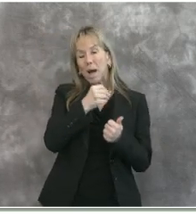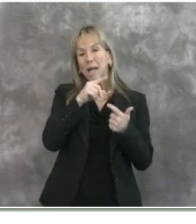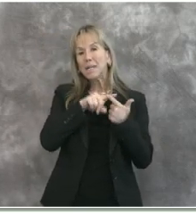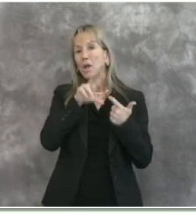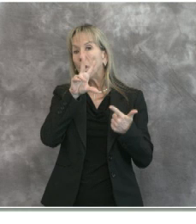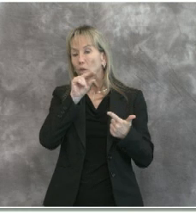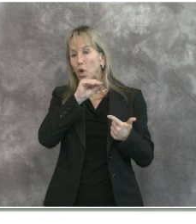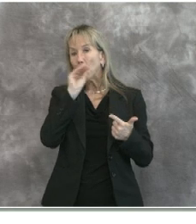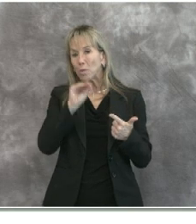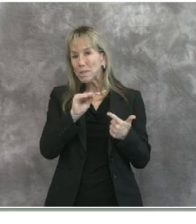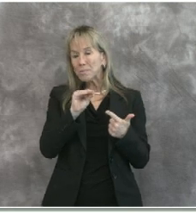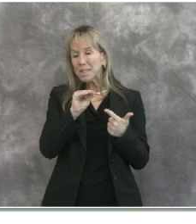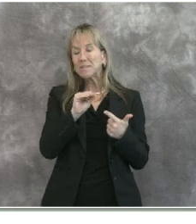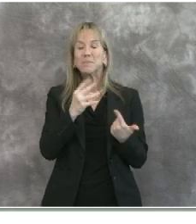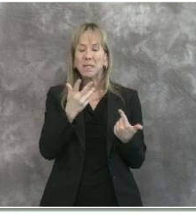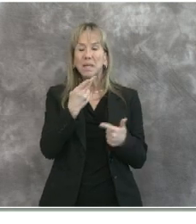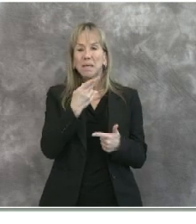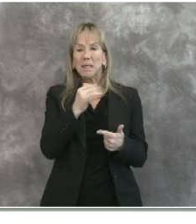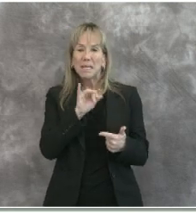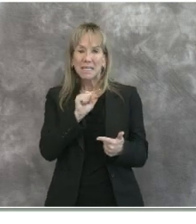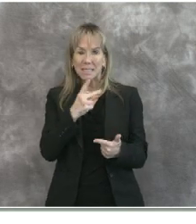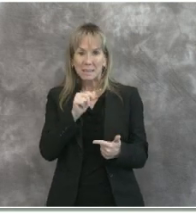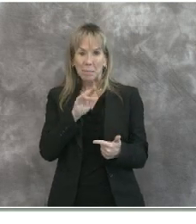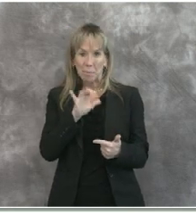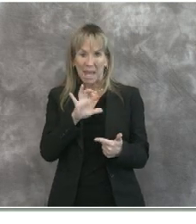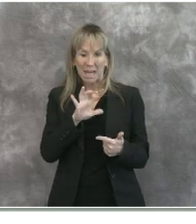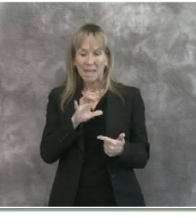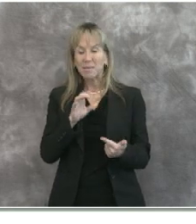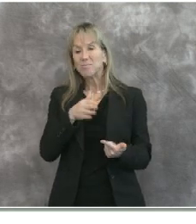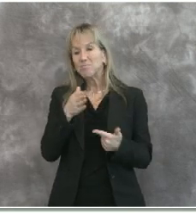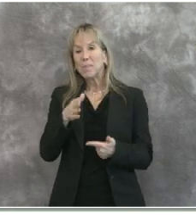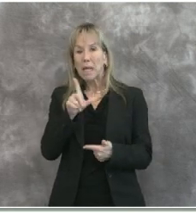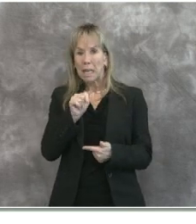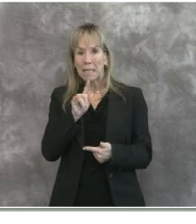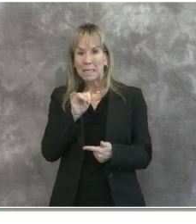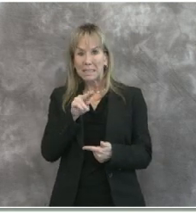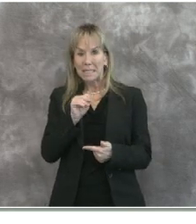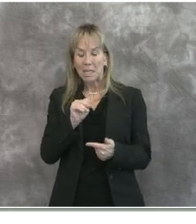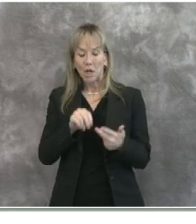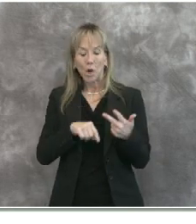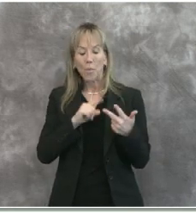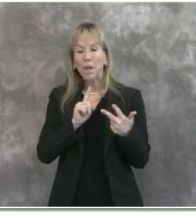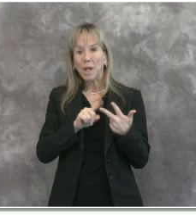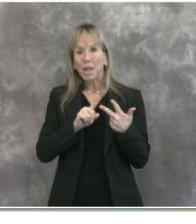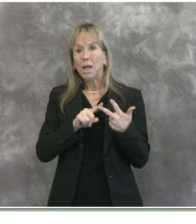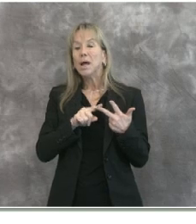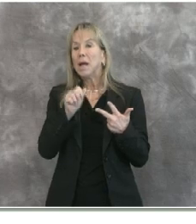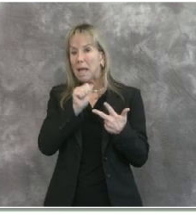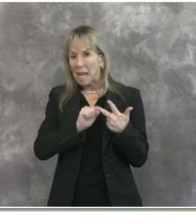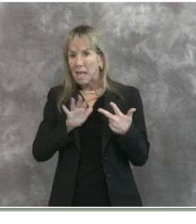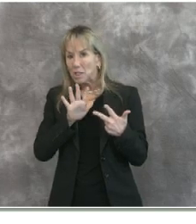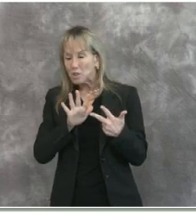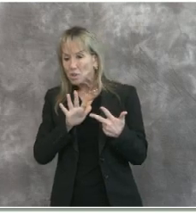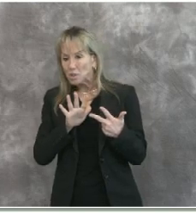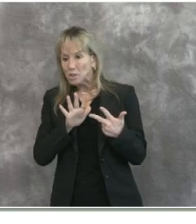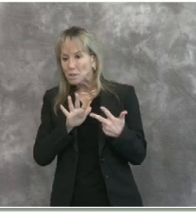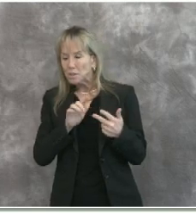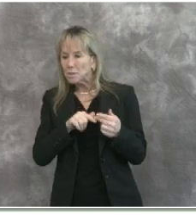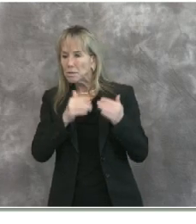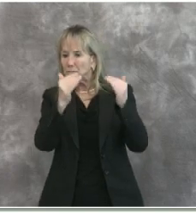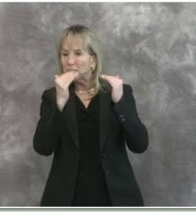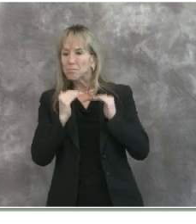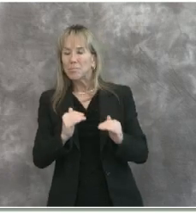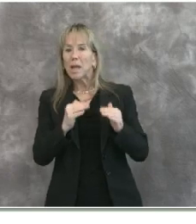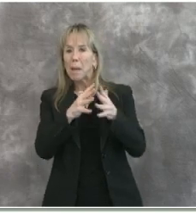Hispanic or Latino, 9 or 10% are Asian, and 1% are in each of the following categories: American